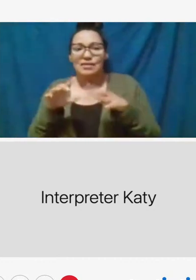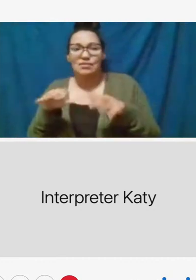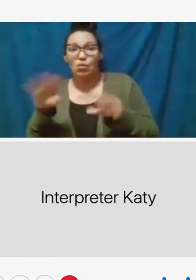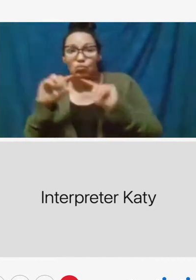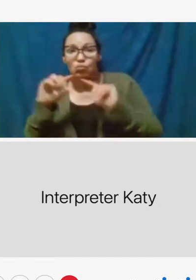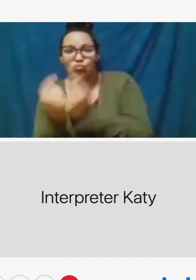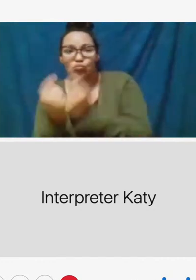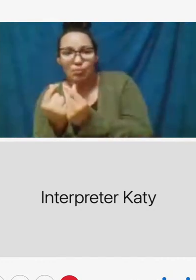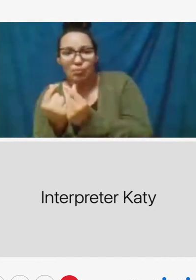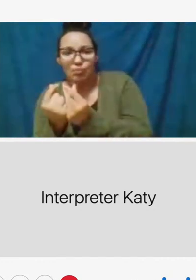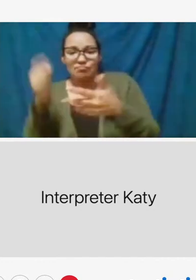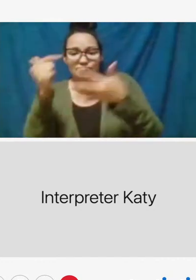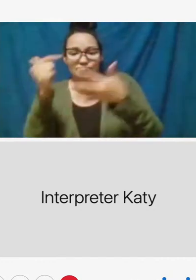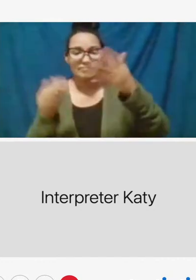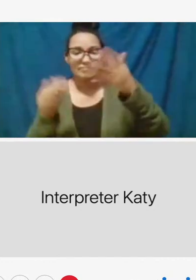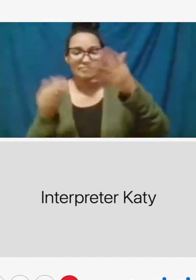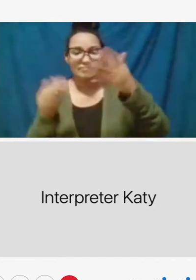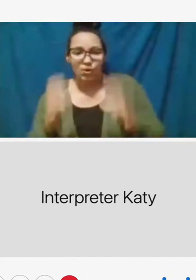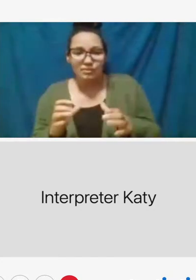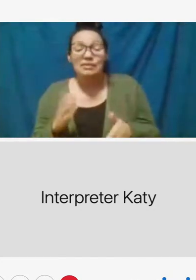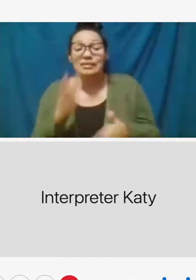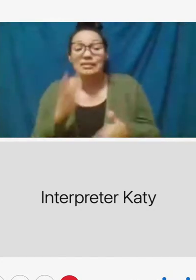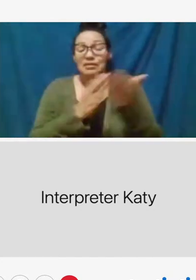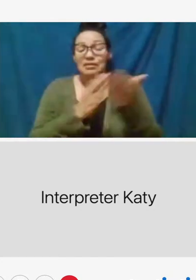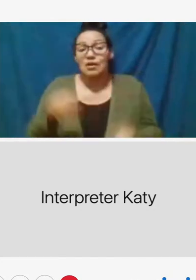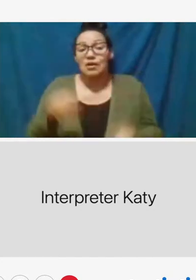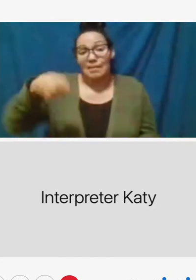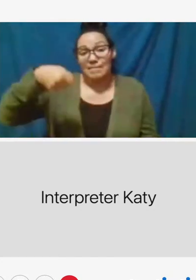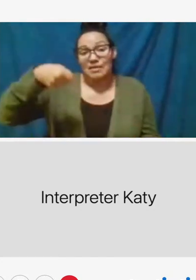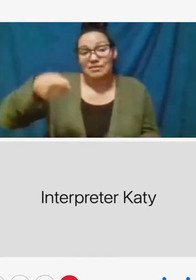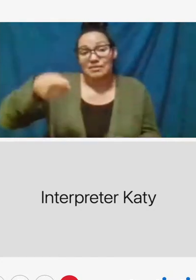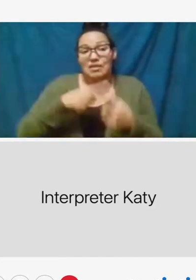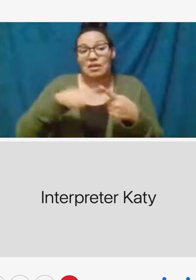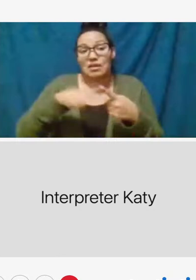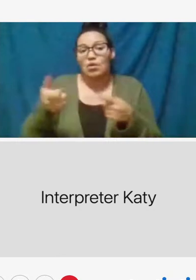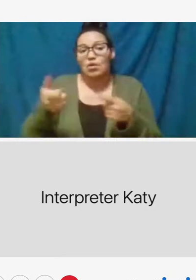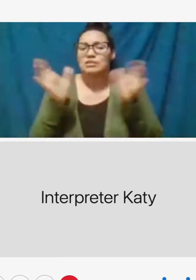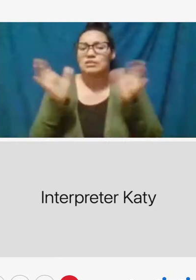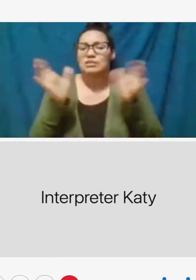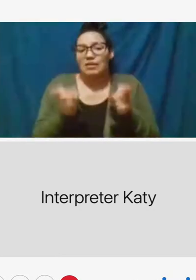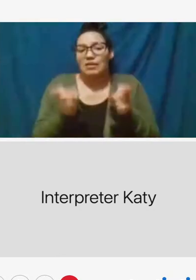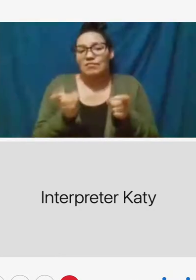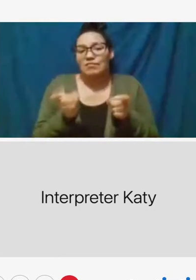goodie basket and all participants got a small gift for joining in for the